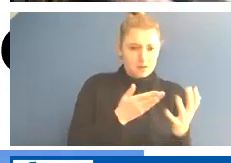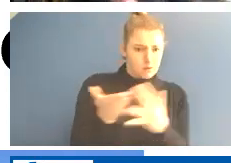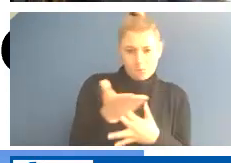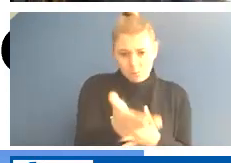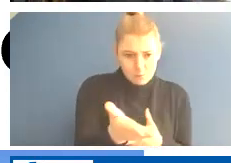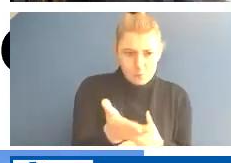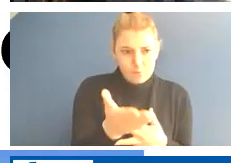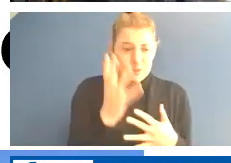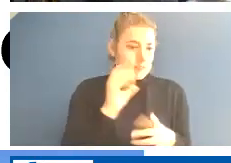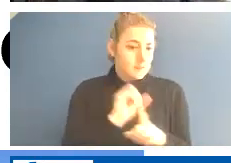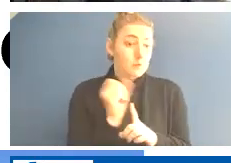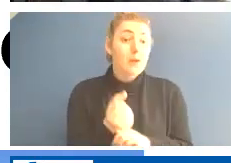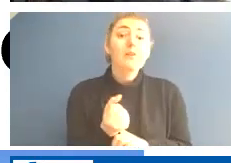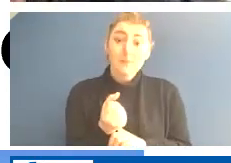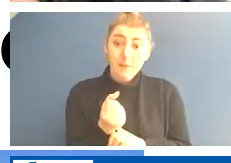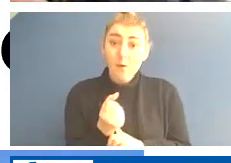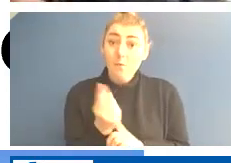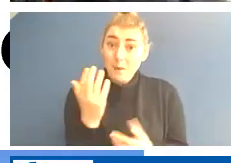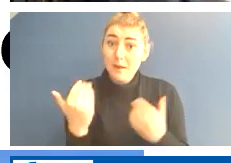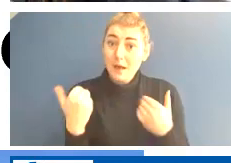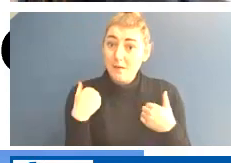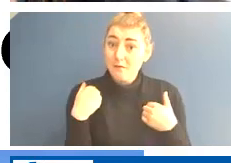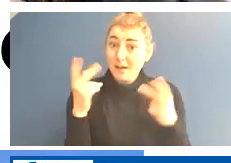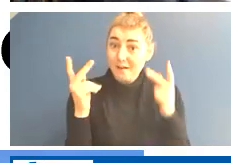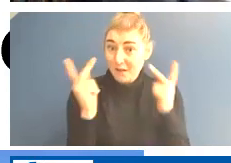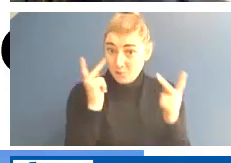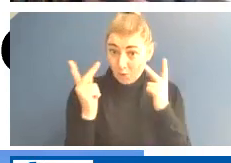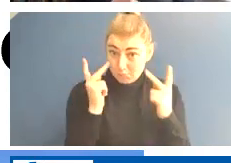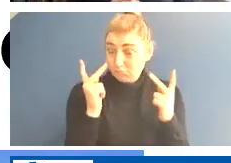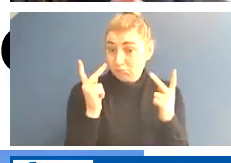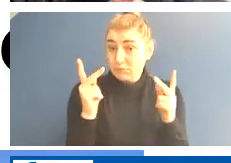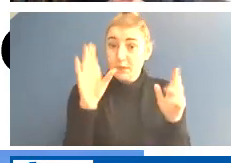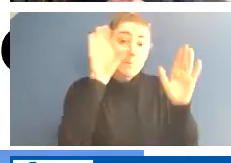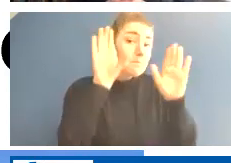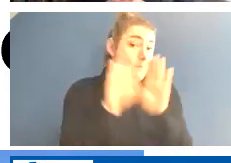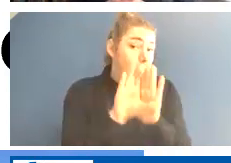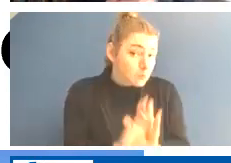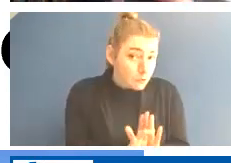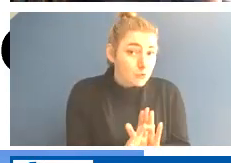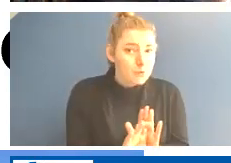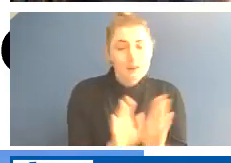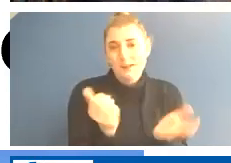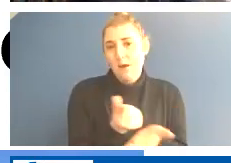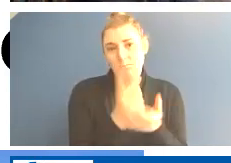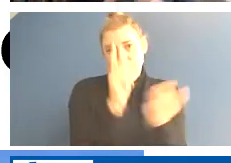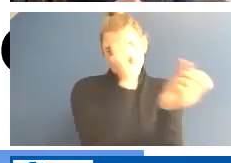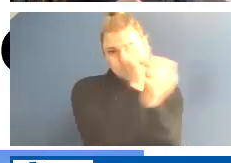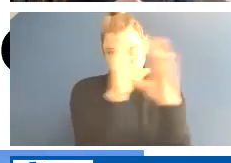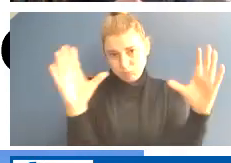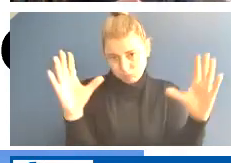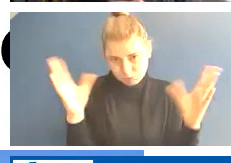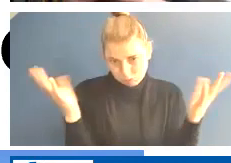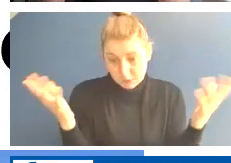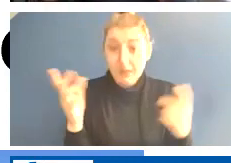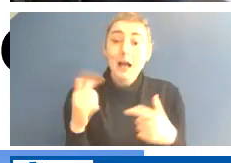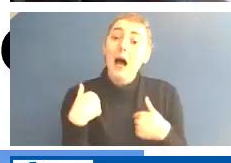So in addition to visual, because once again, the adage, a picture is worth 1,000 words, I can try to describe